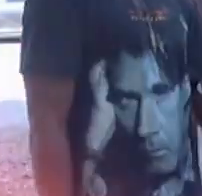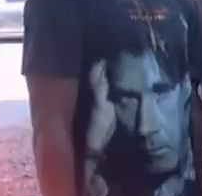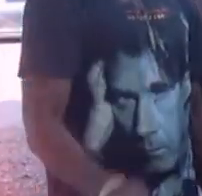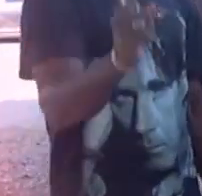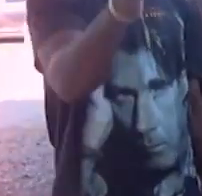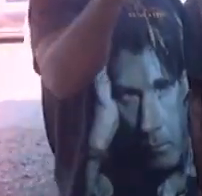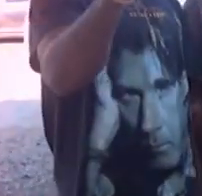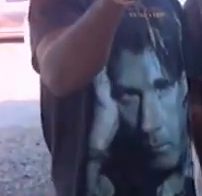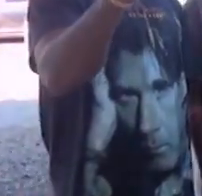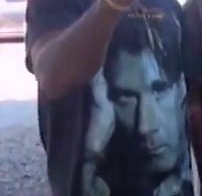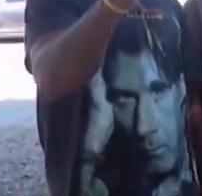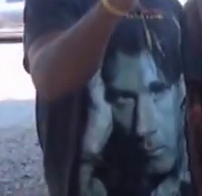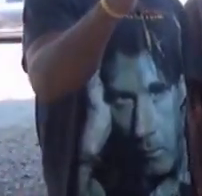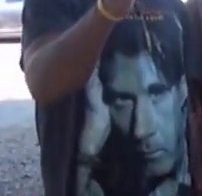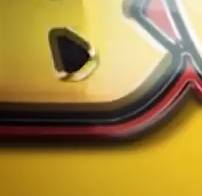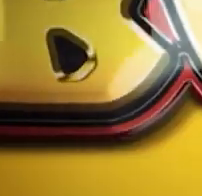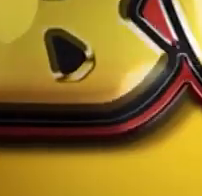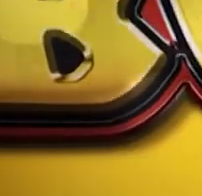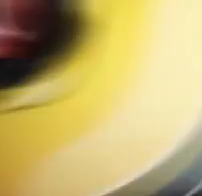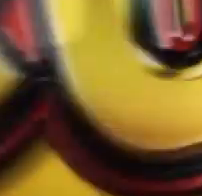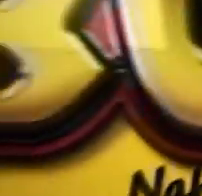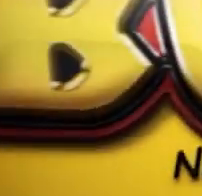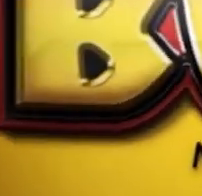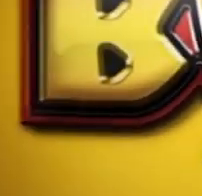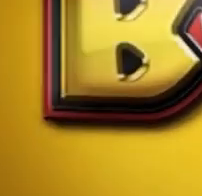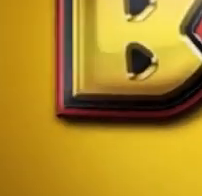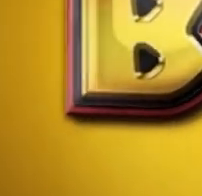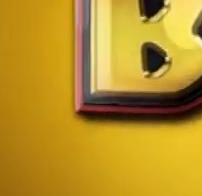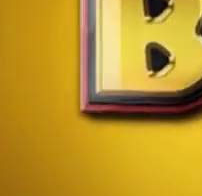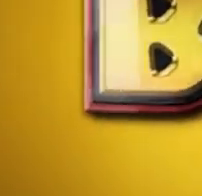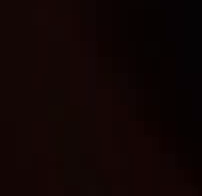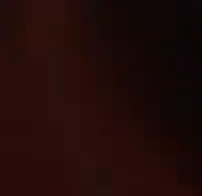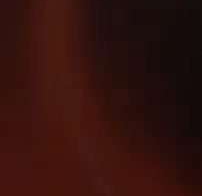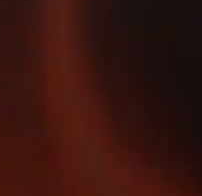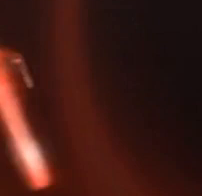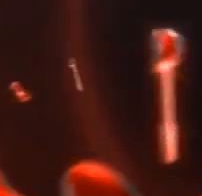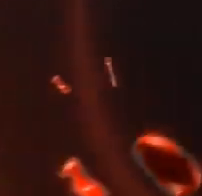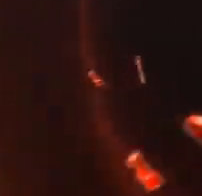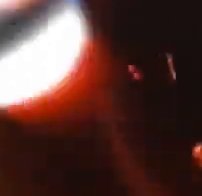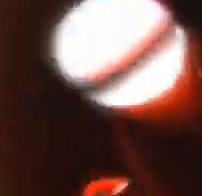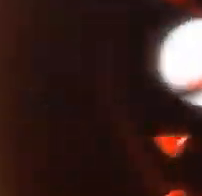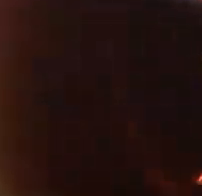FM number 2 NSR. Bula FM number 2 NSR.